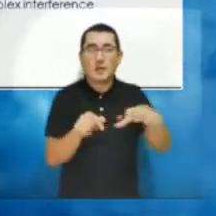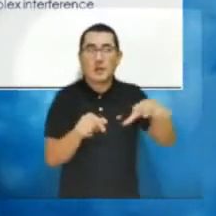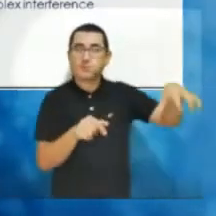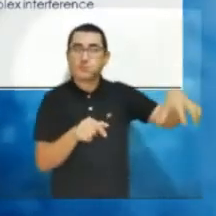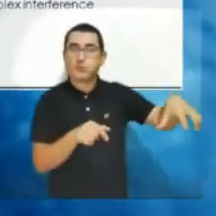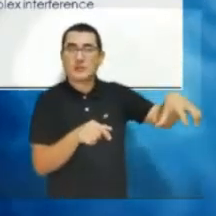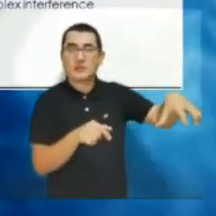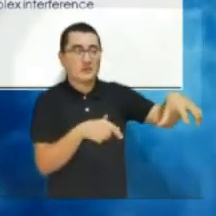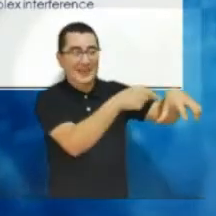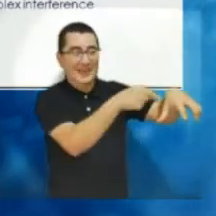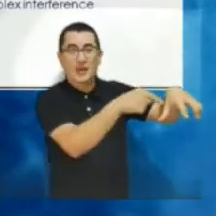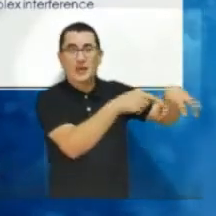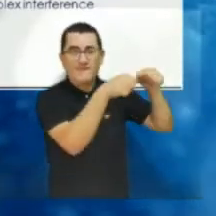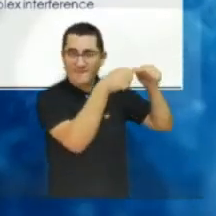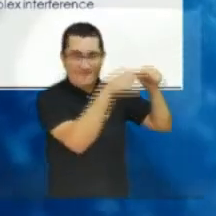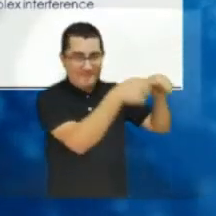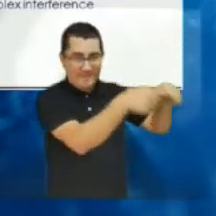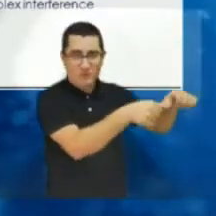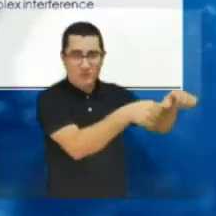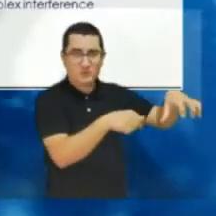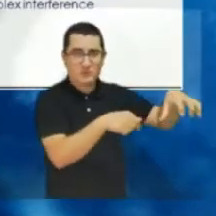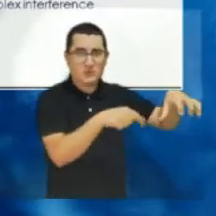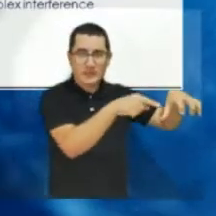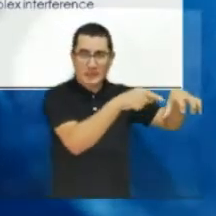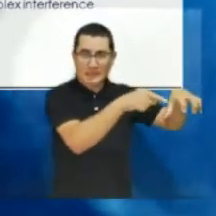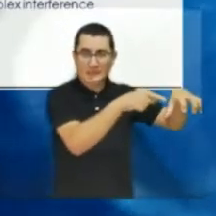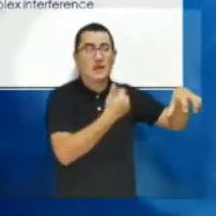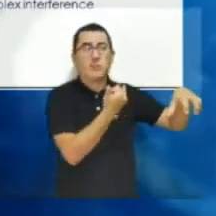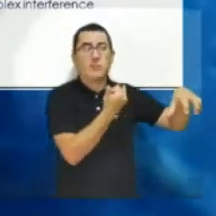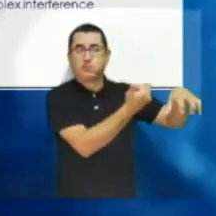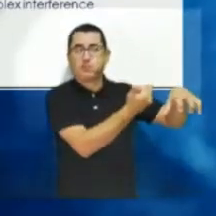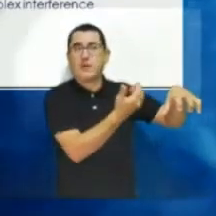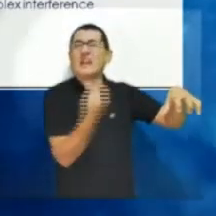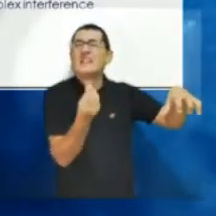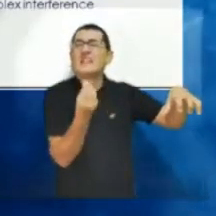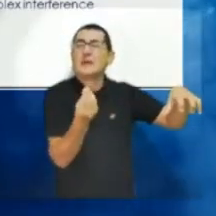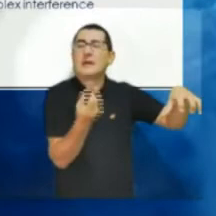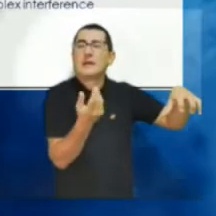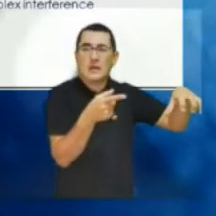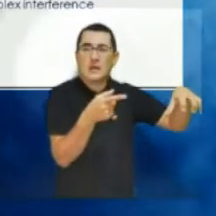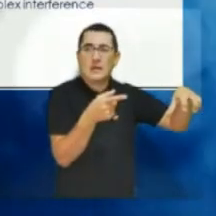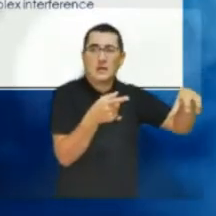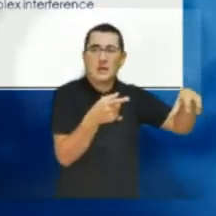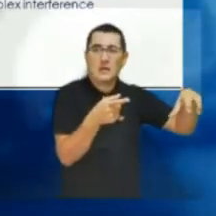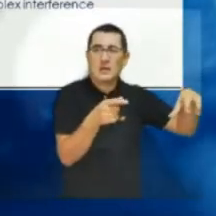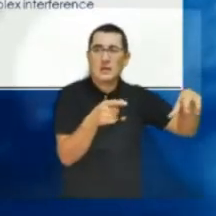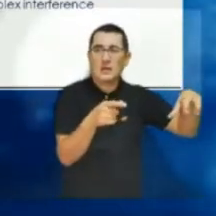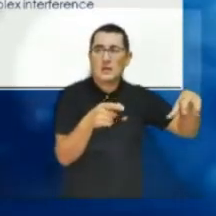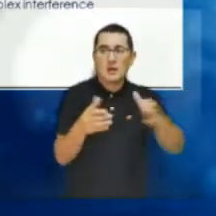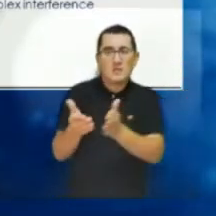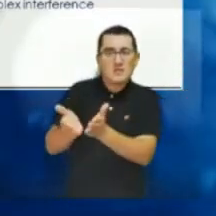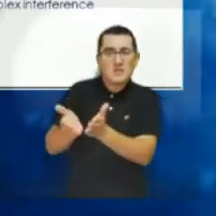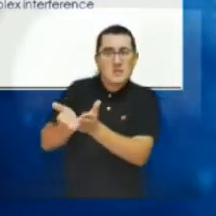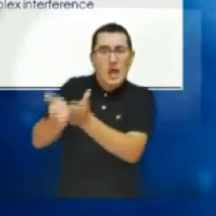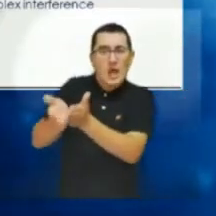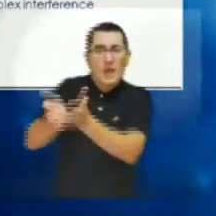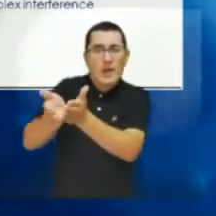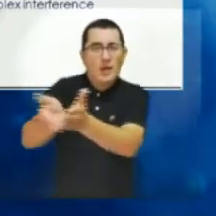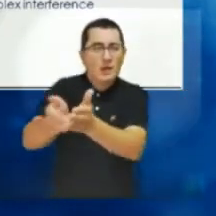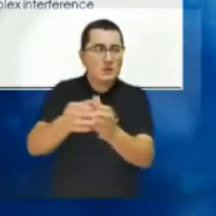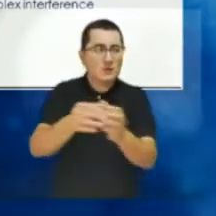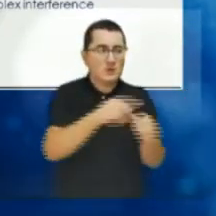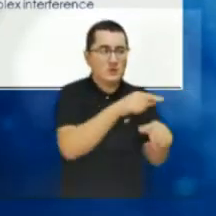for radio navigation, for example, interference, or for checking these bands. And we can add to